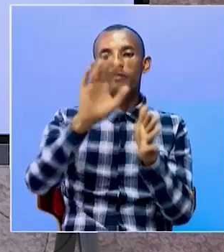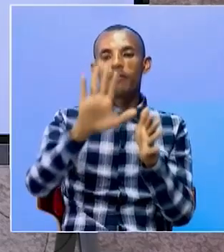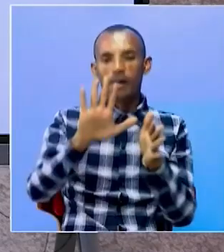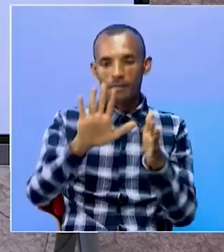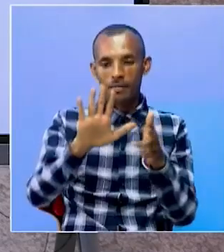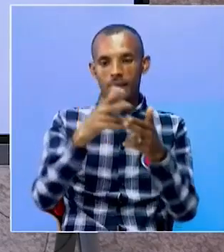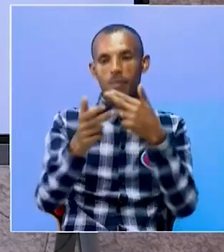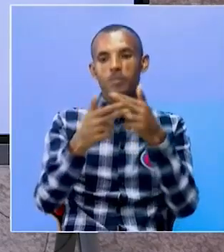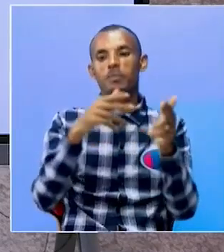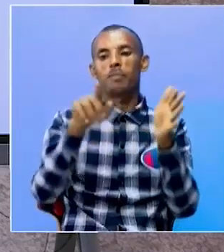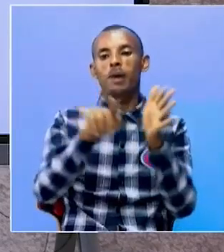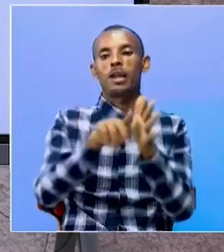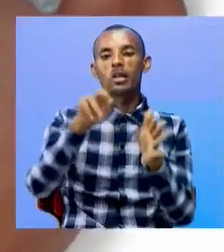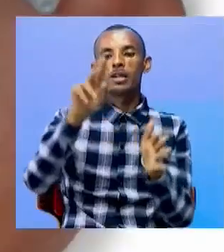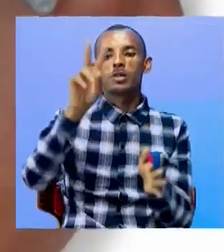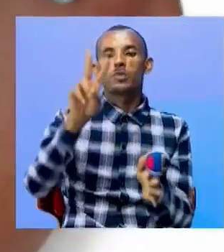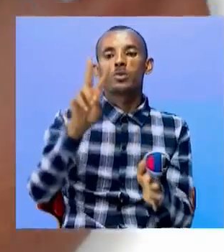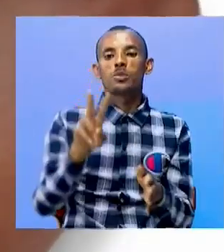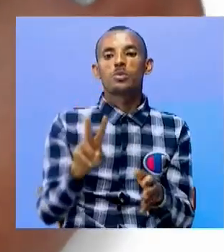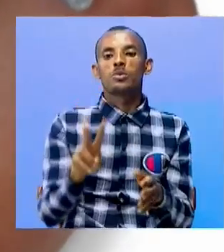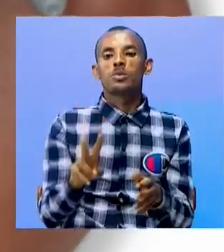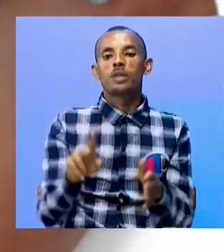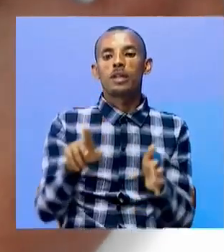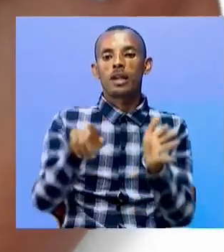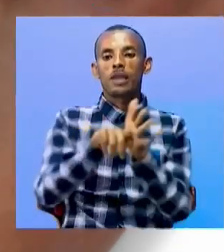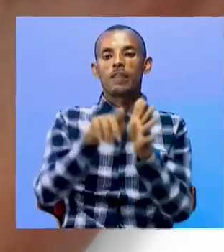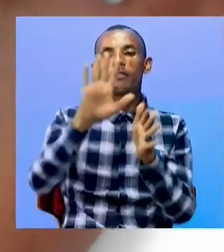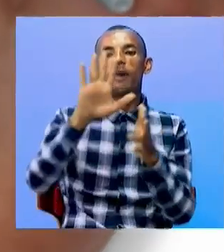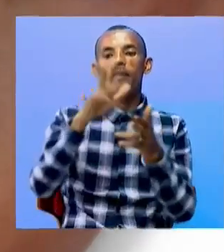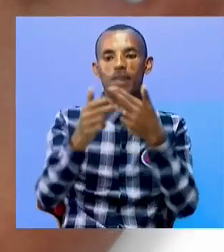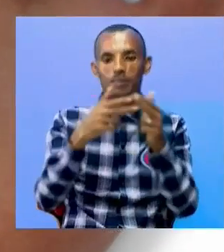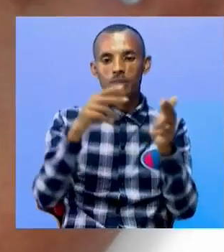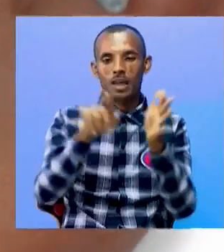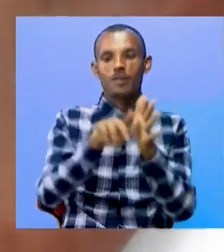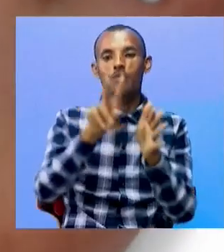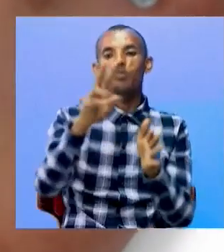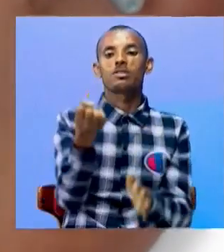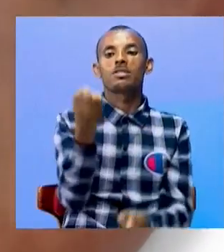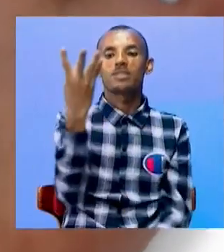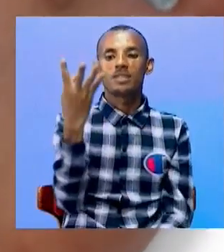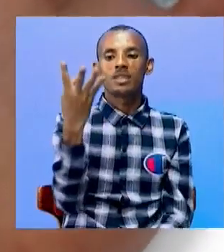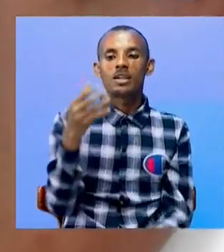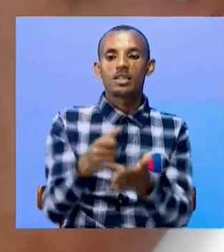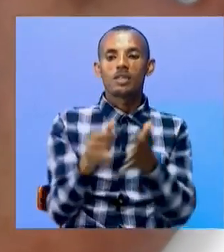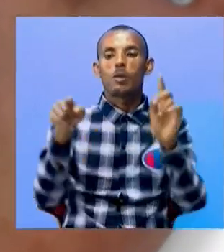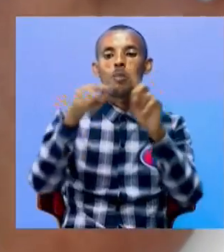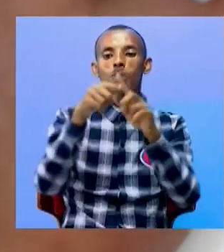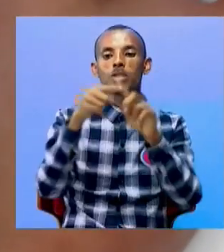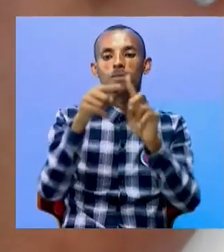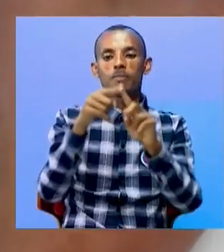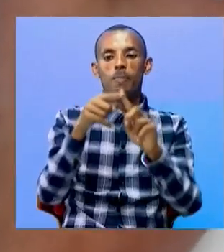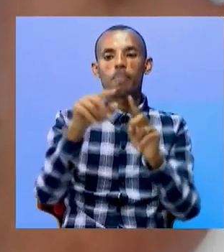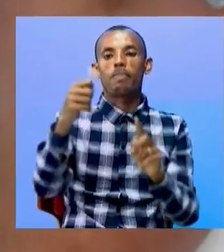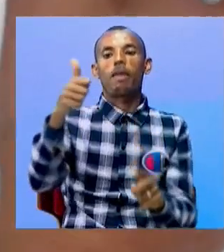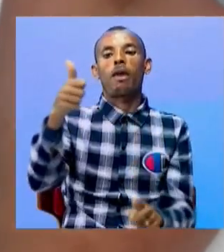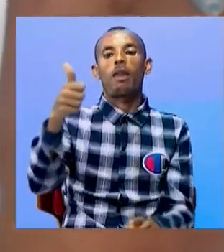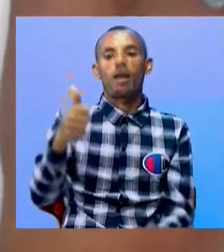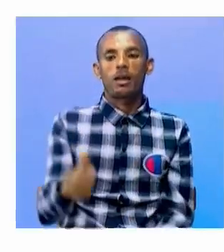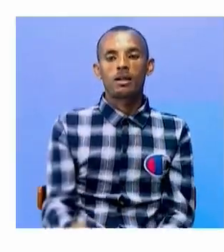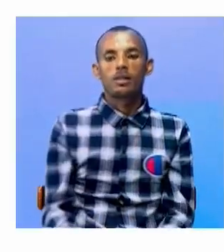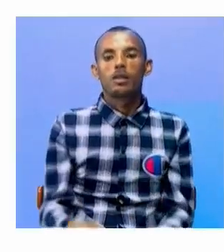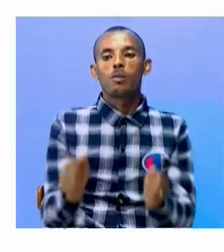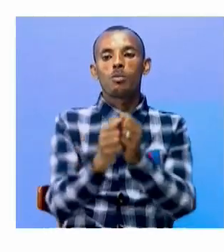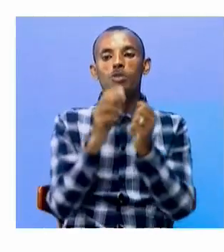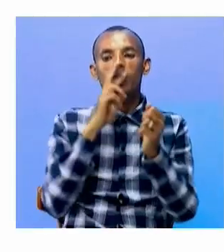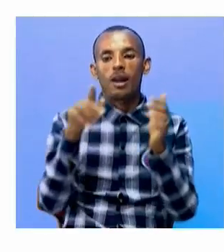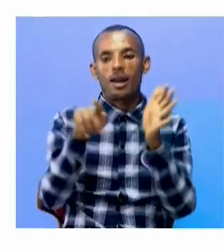-2. What is the product of -5 and -2? It is +10. Since both are